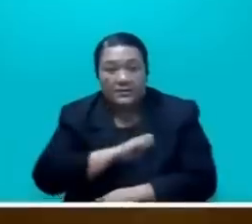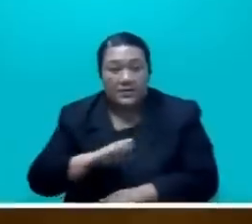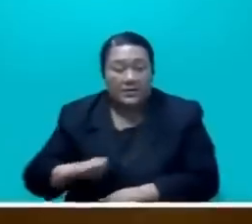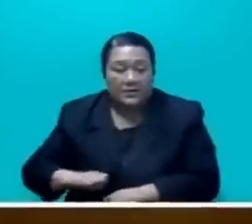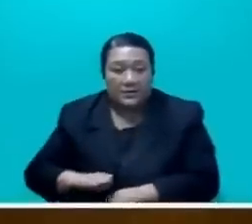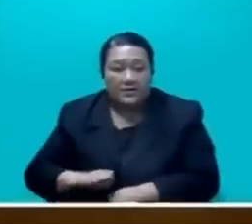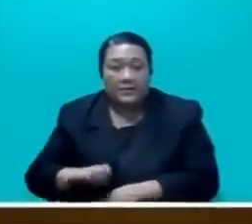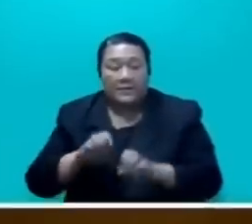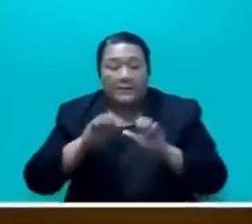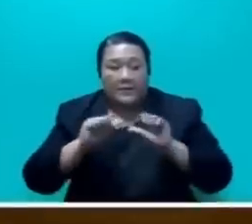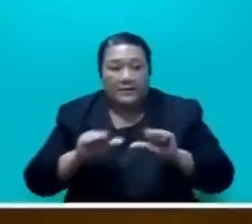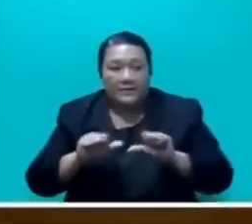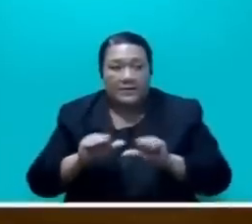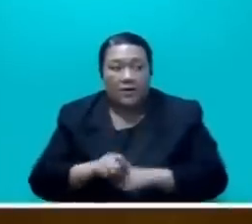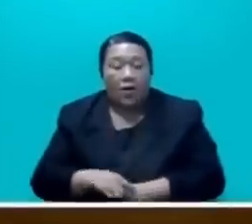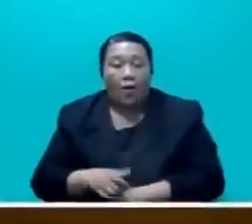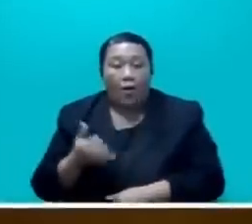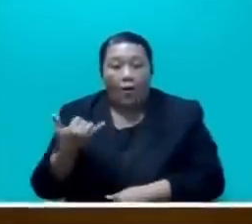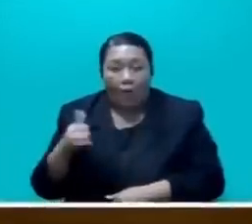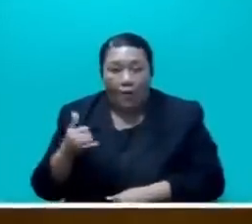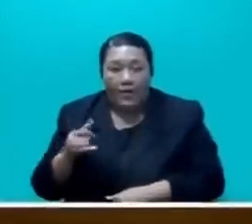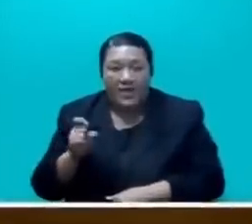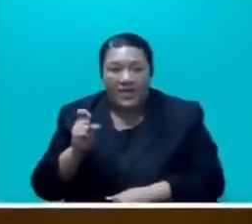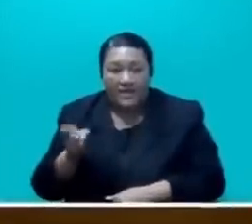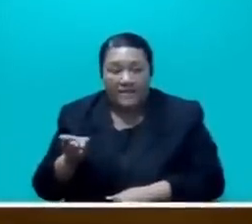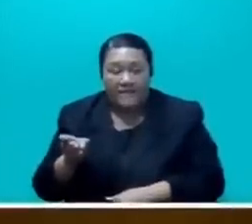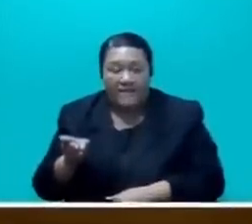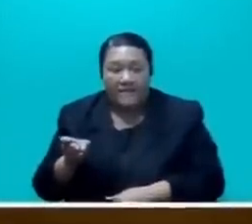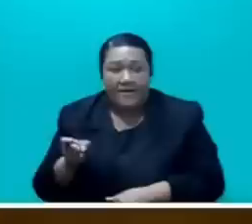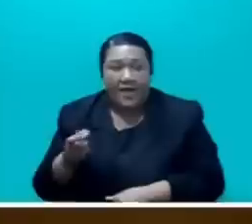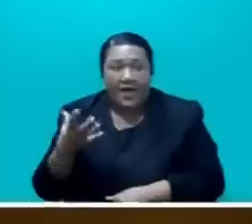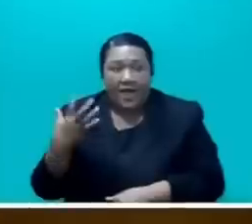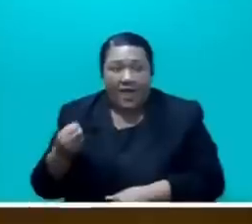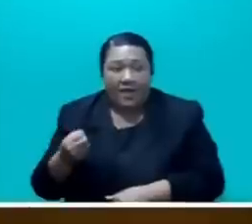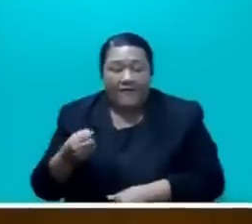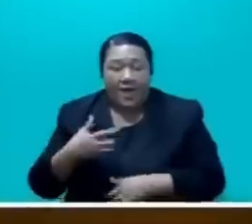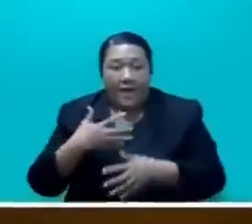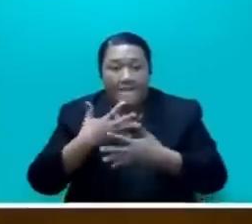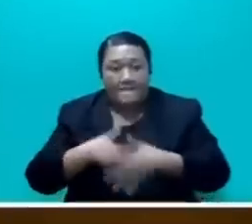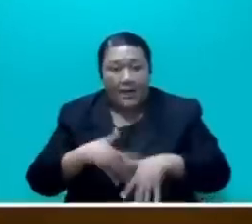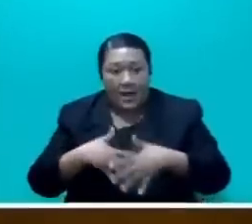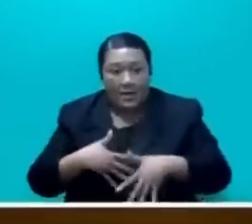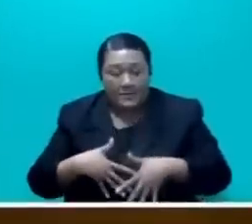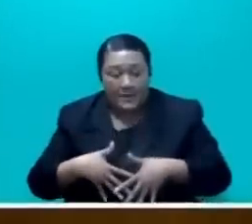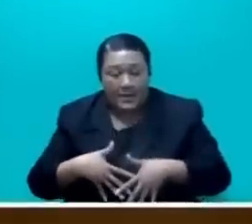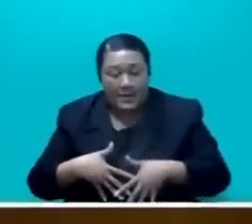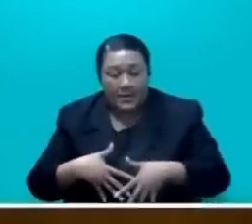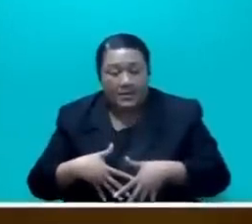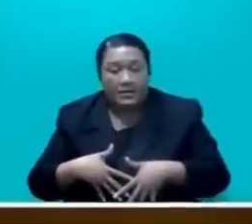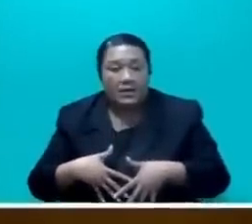or if he issues a public apology within 48 hours.